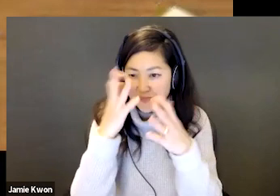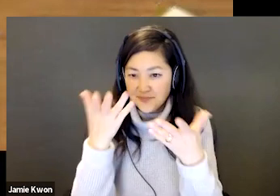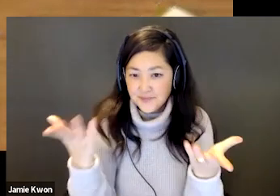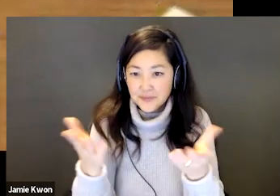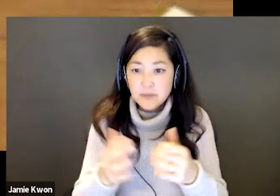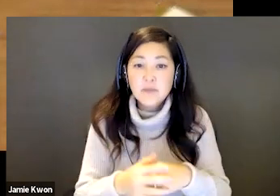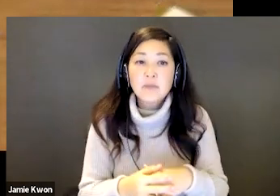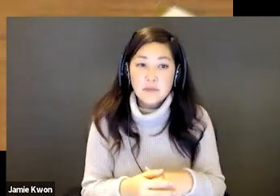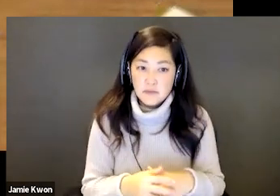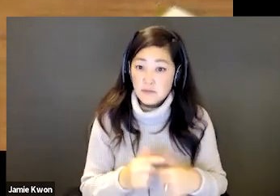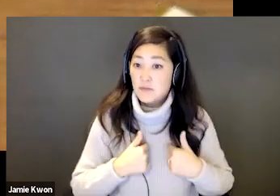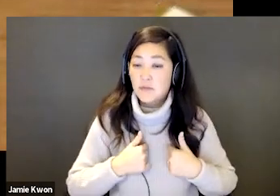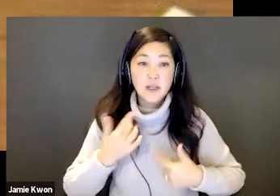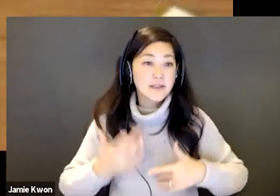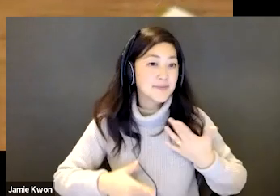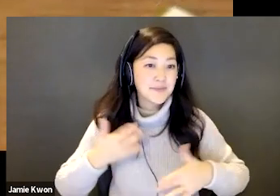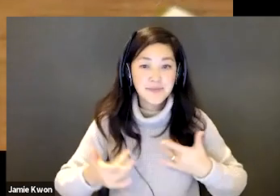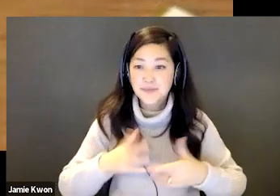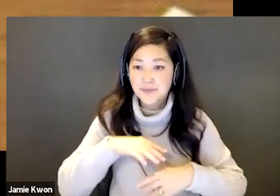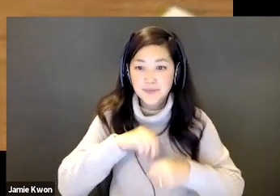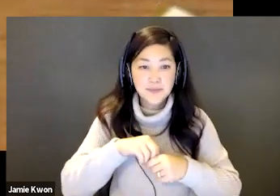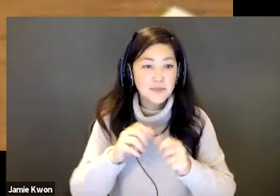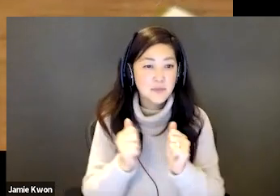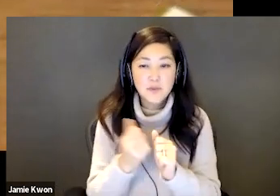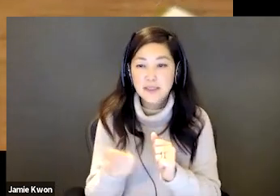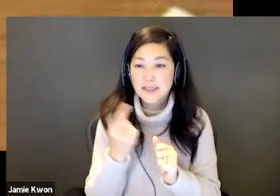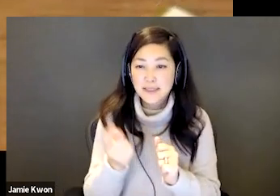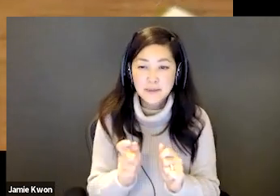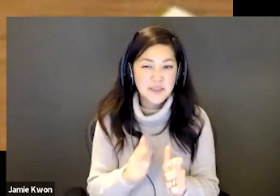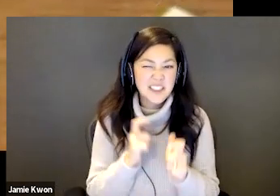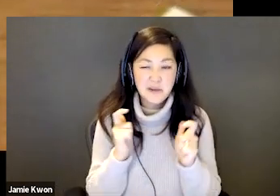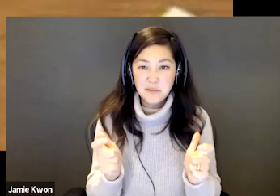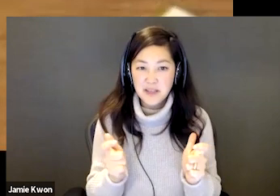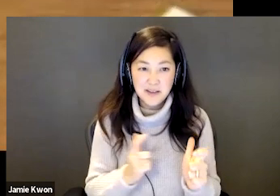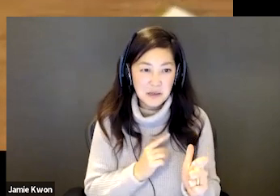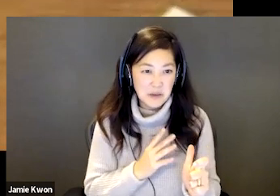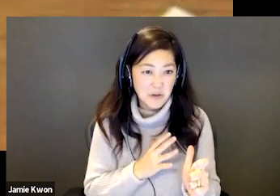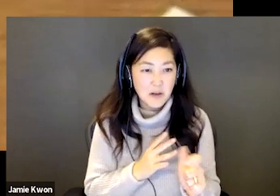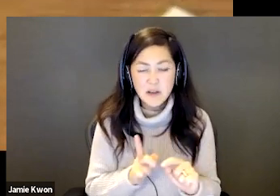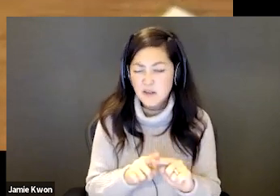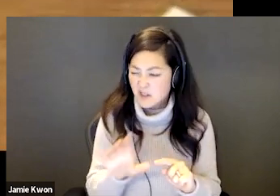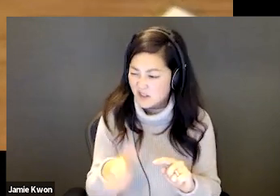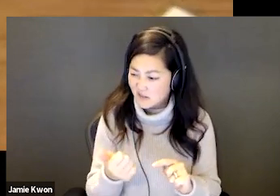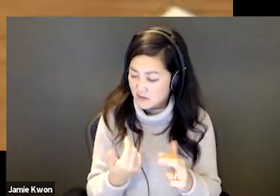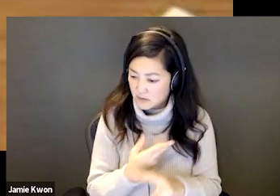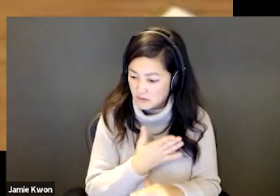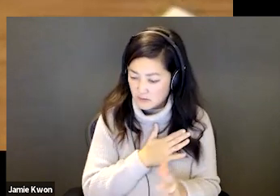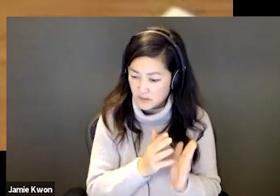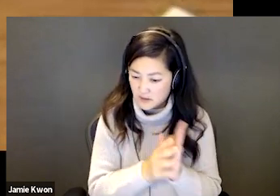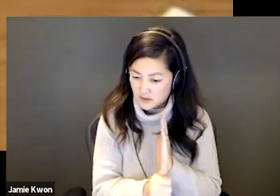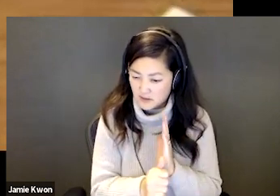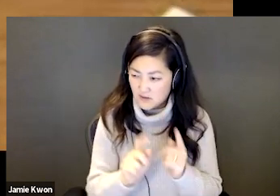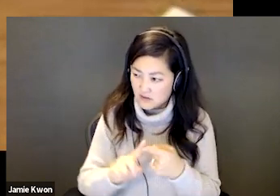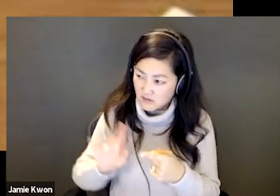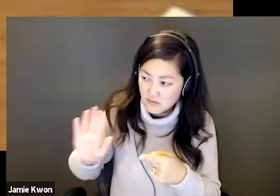But I was thrilled to be part of something bigger. Yet others used my skills for their